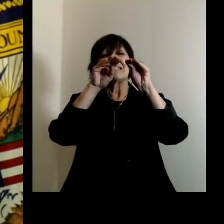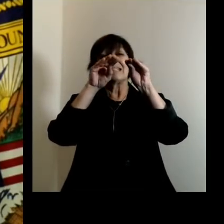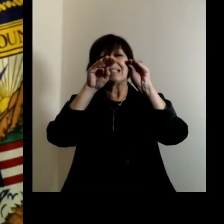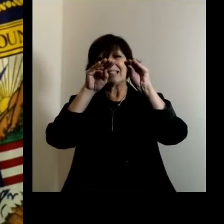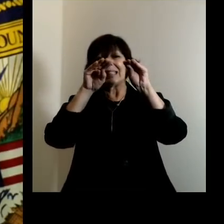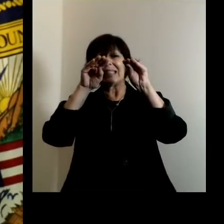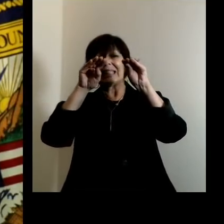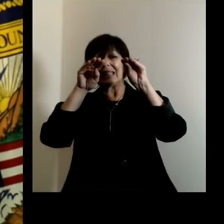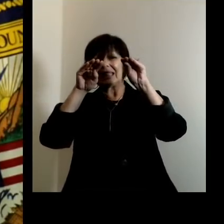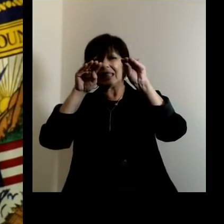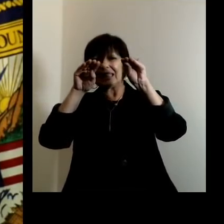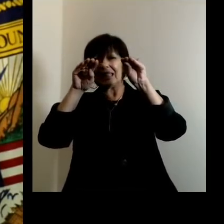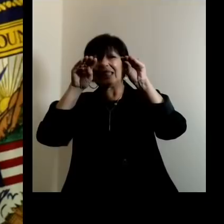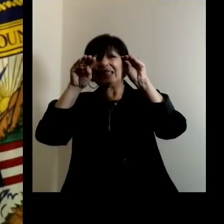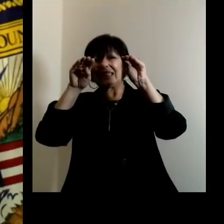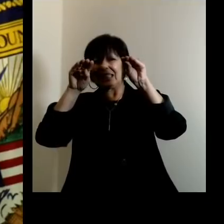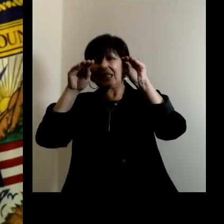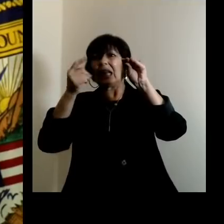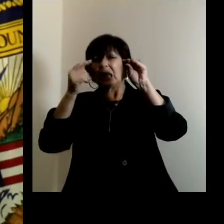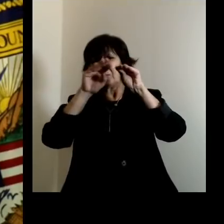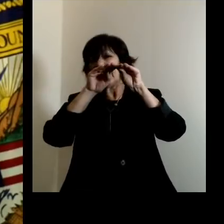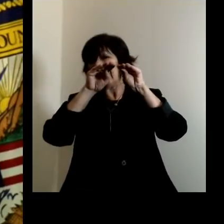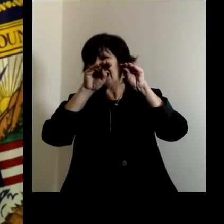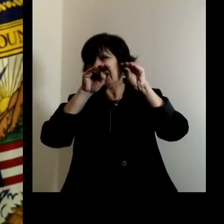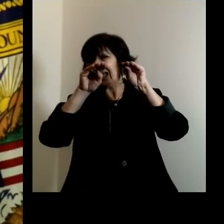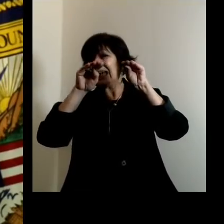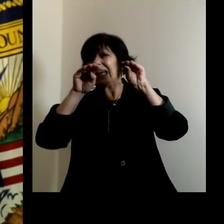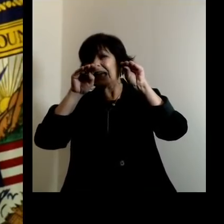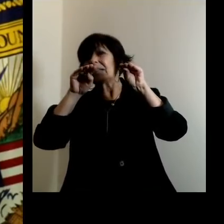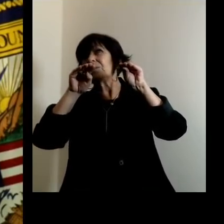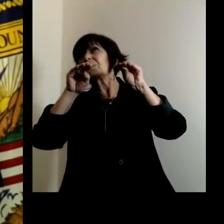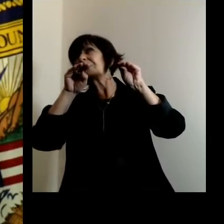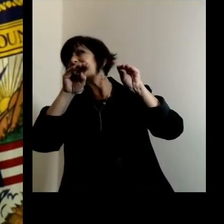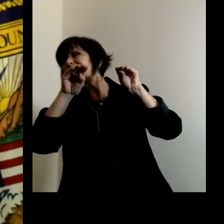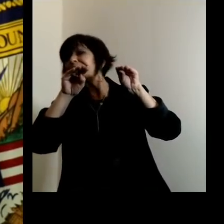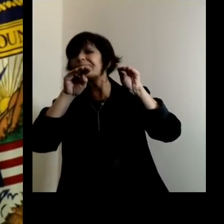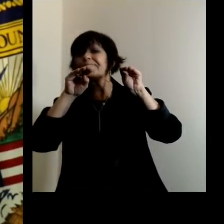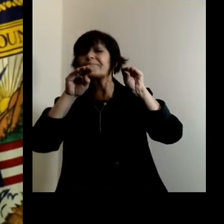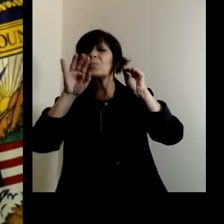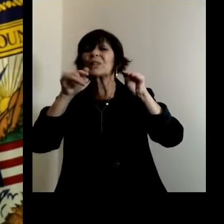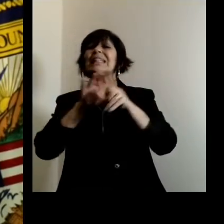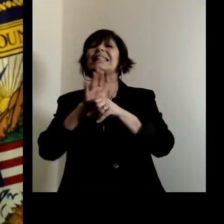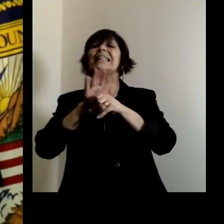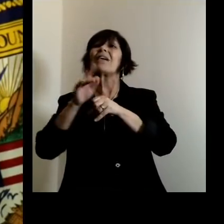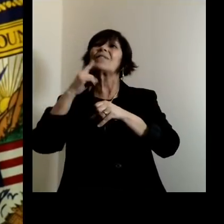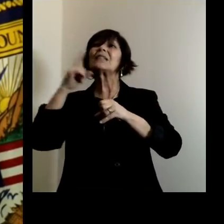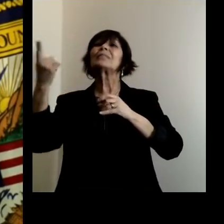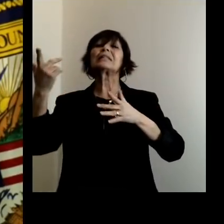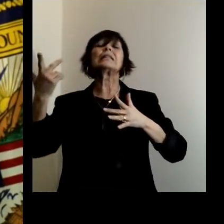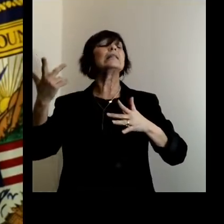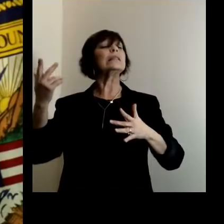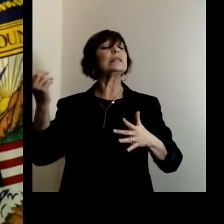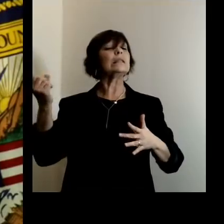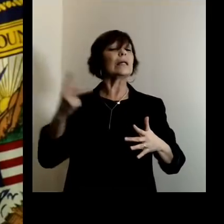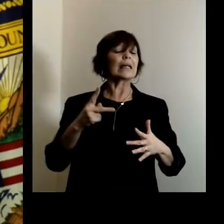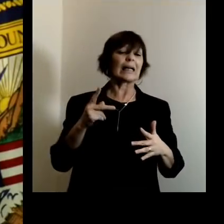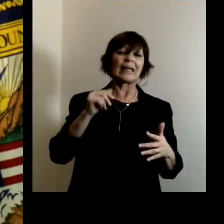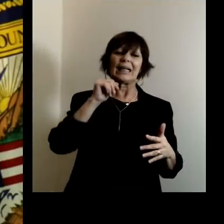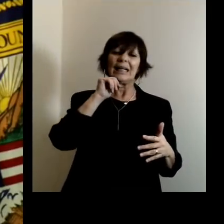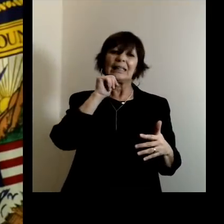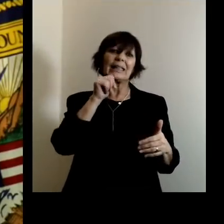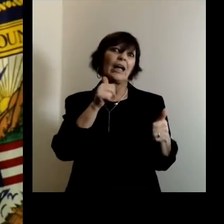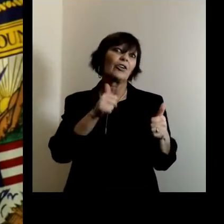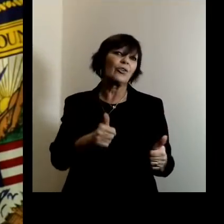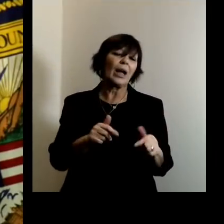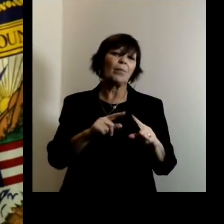the infection or positivity rate for a number of days wasn't necessarily making me feel great, but it